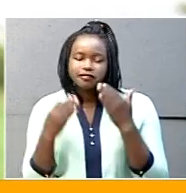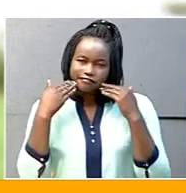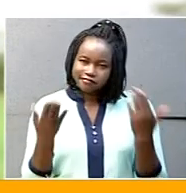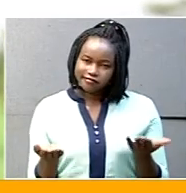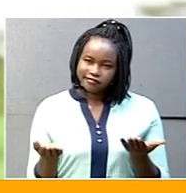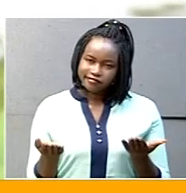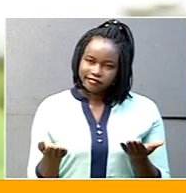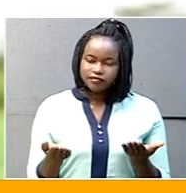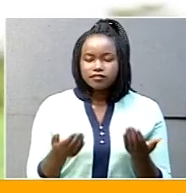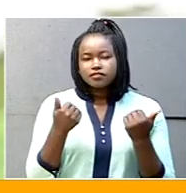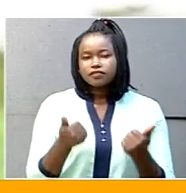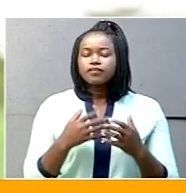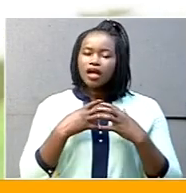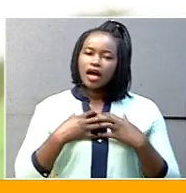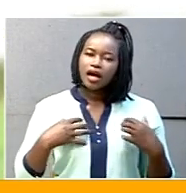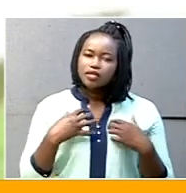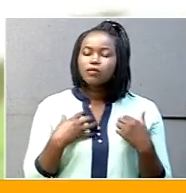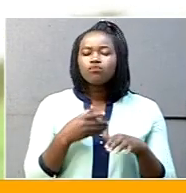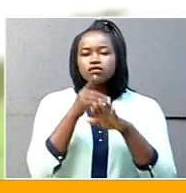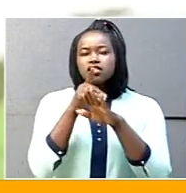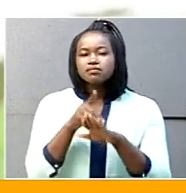grasses. So the animal is relying